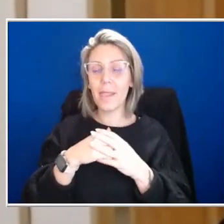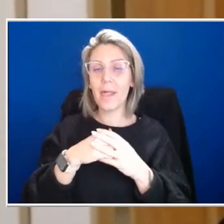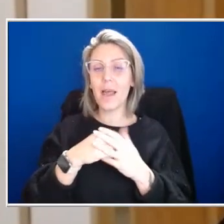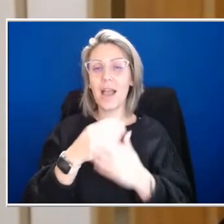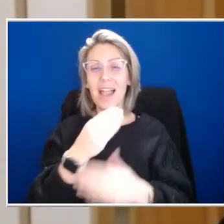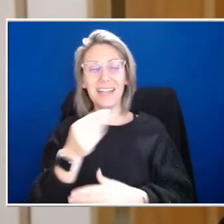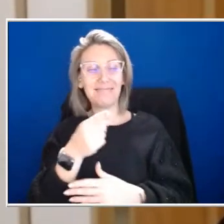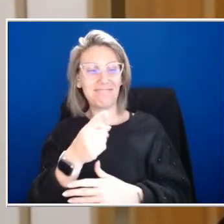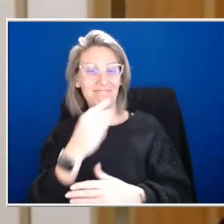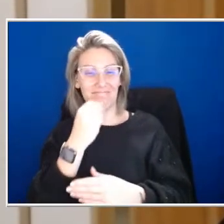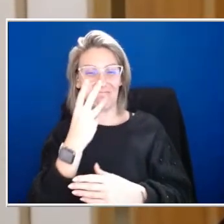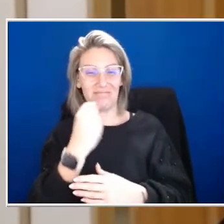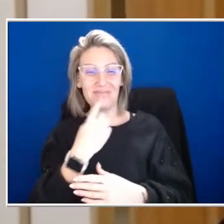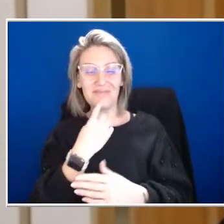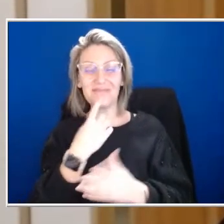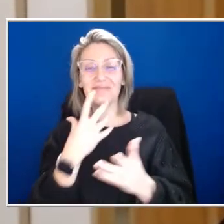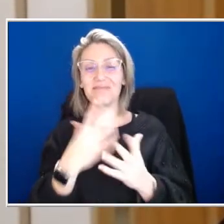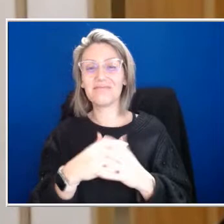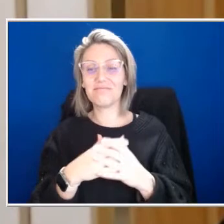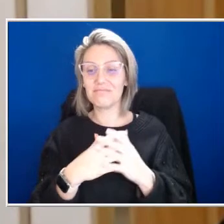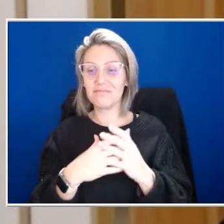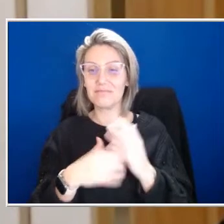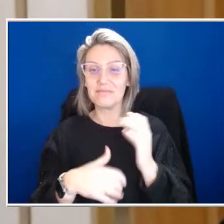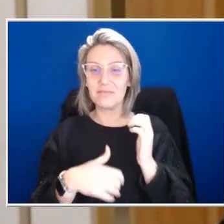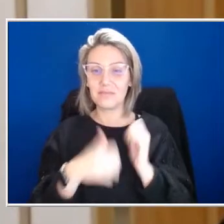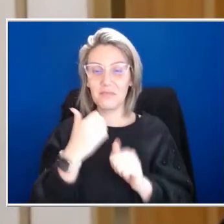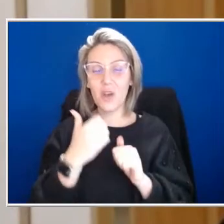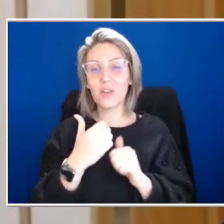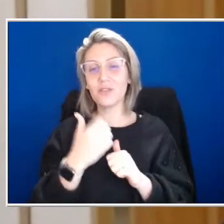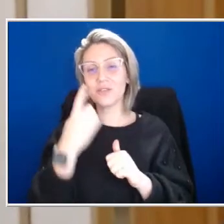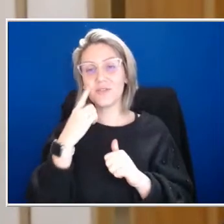also add, this is most for the patient's